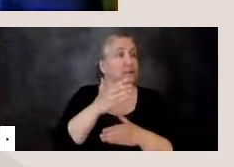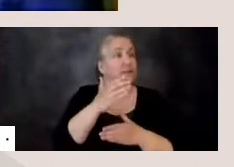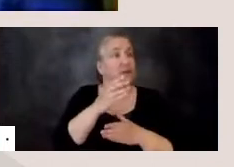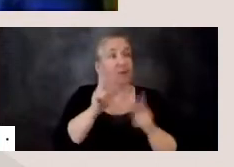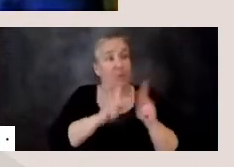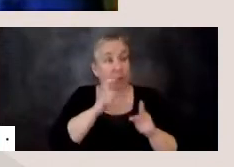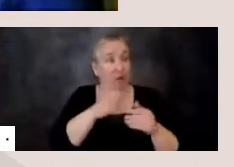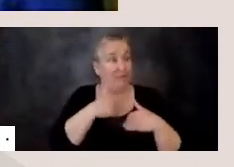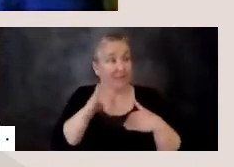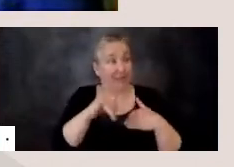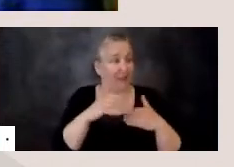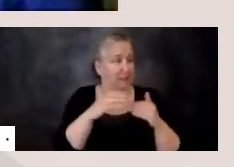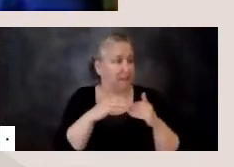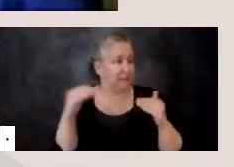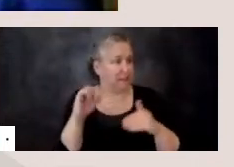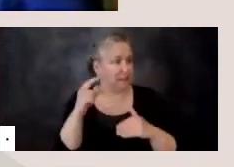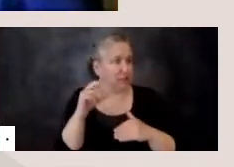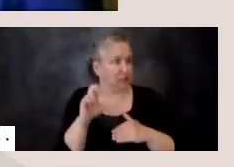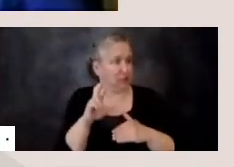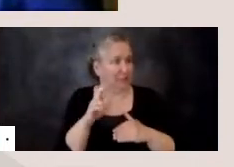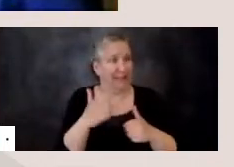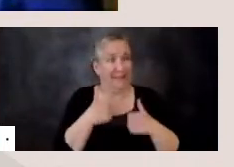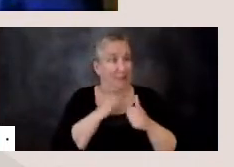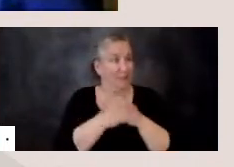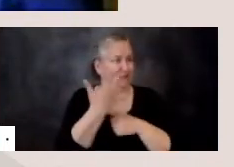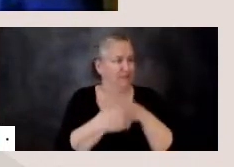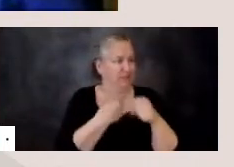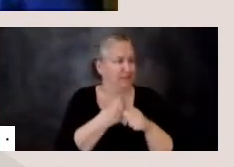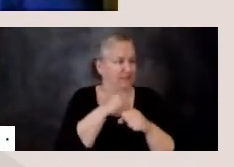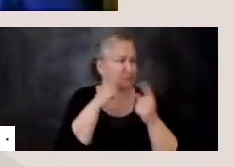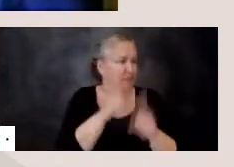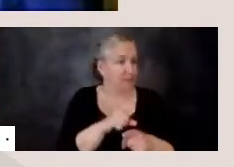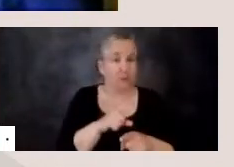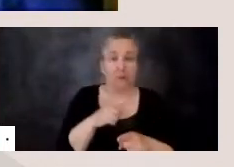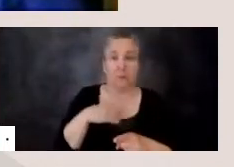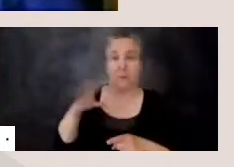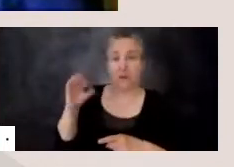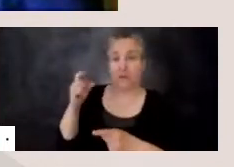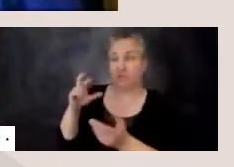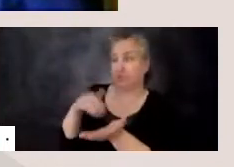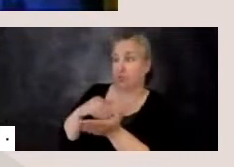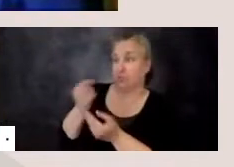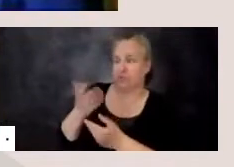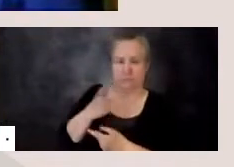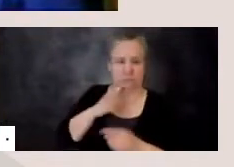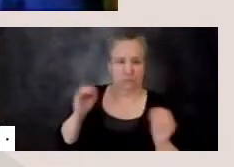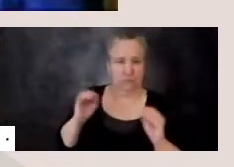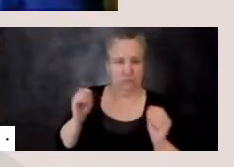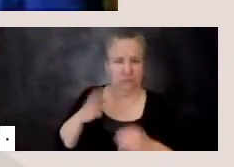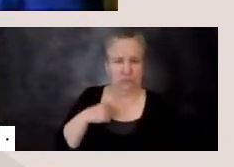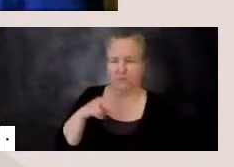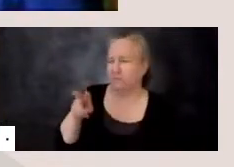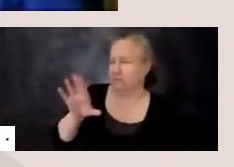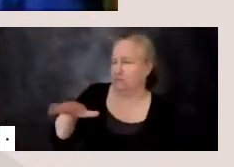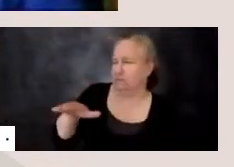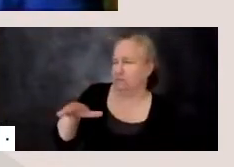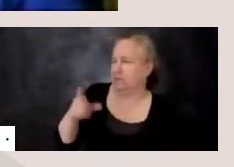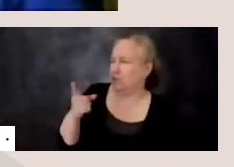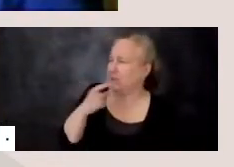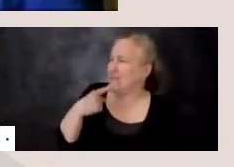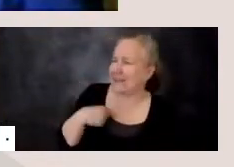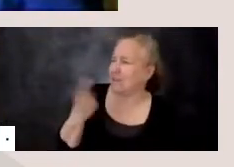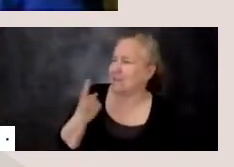past 5 years anyway." So of course, my oncologist never said that. So I go to him. I was like, "Is there something that you're not telling